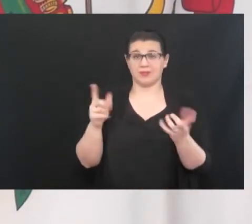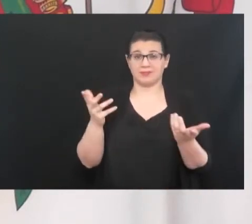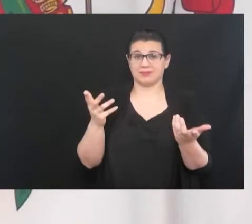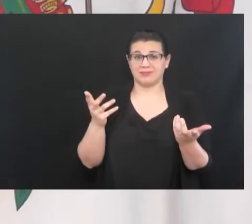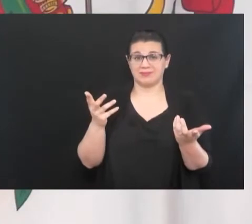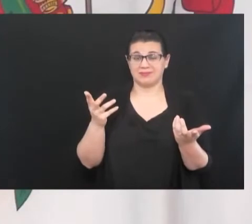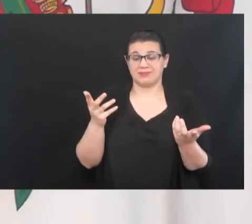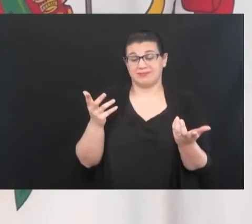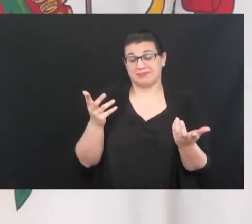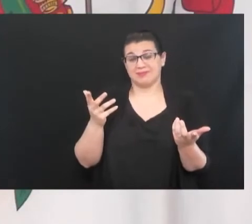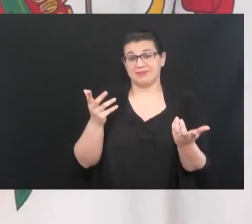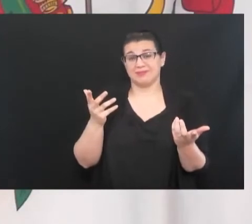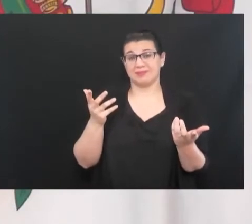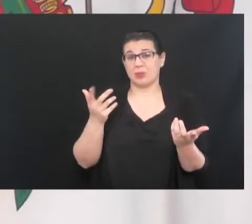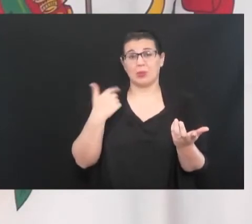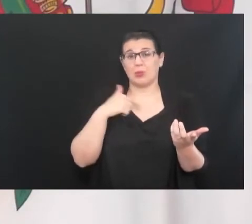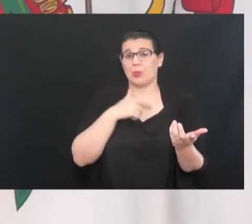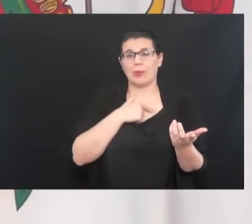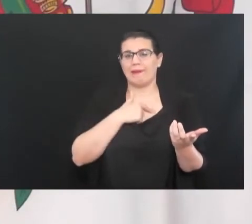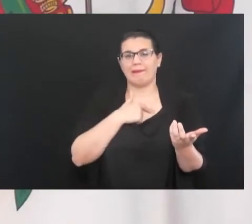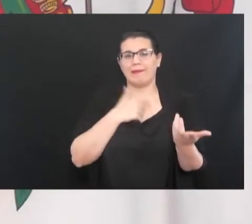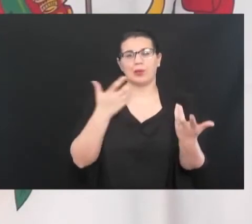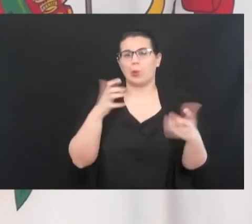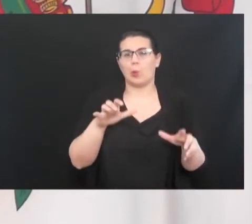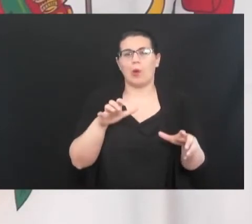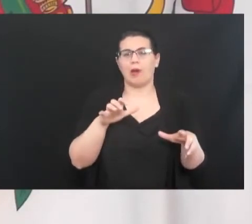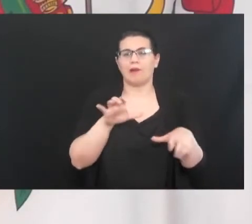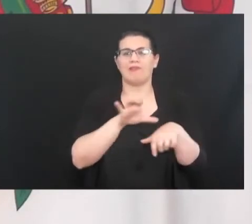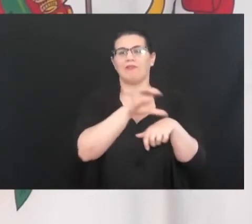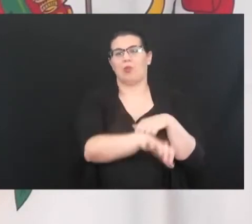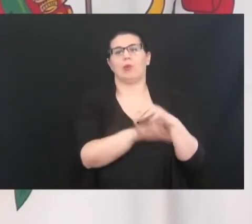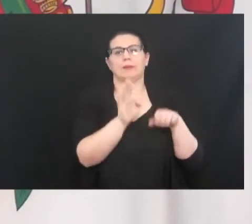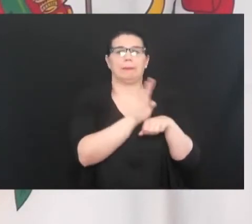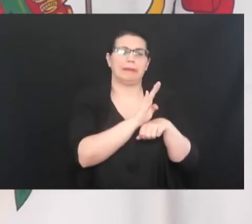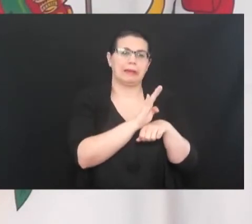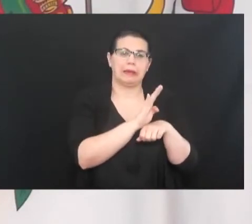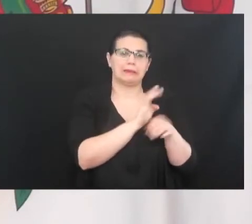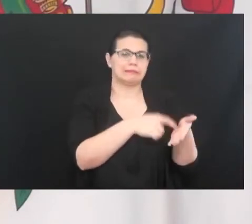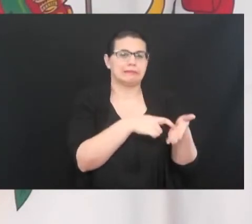surely we sure don't want mandates on our businesses,